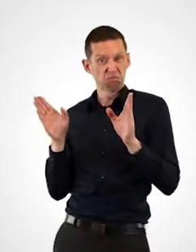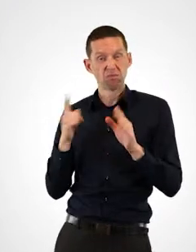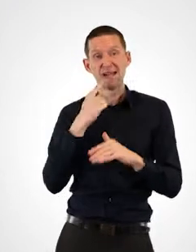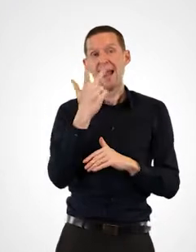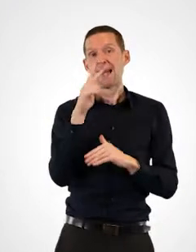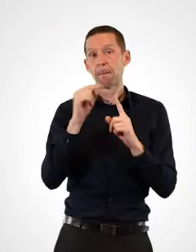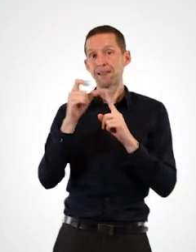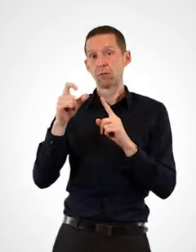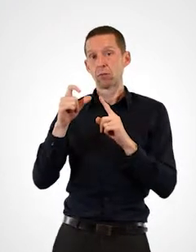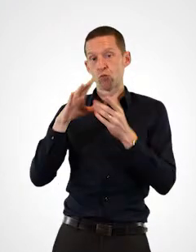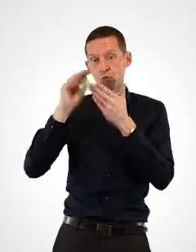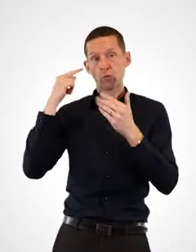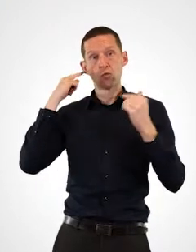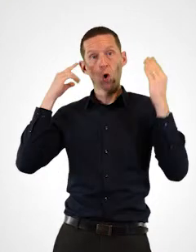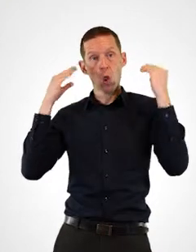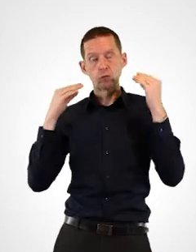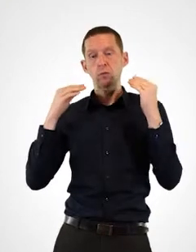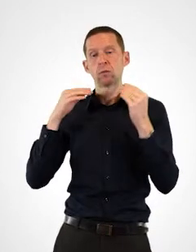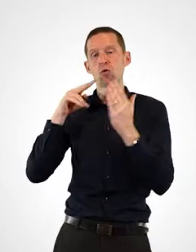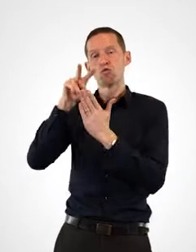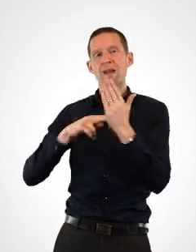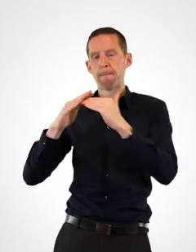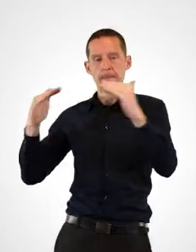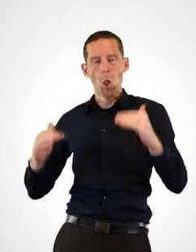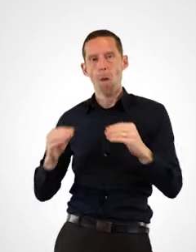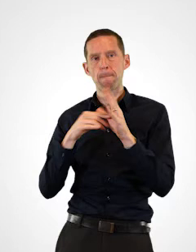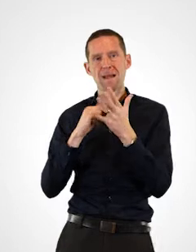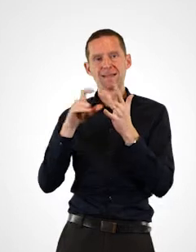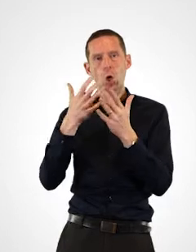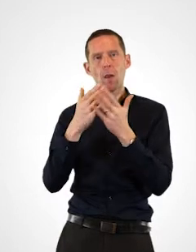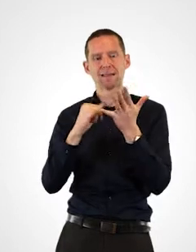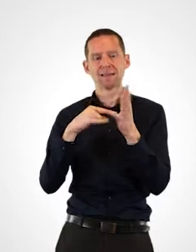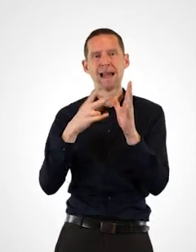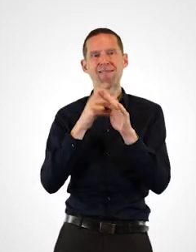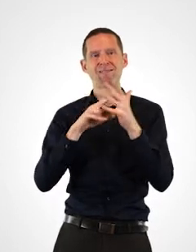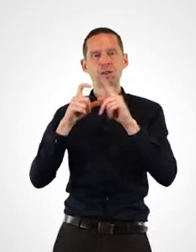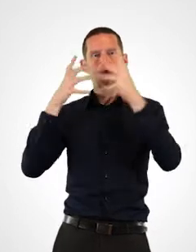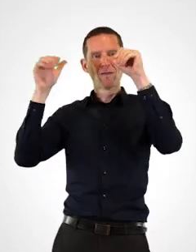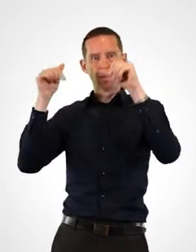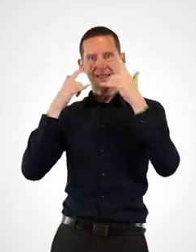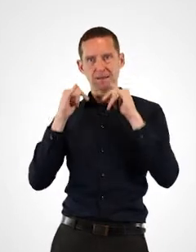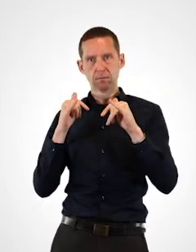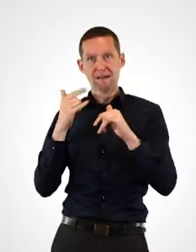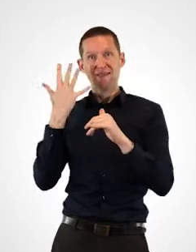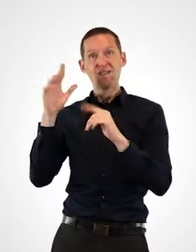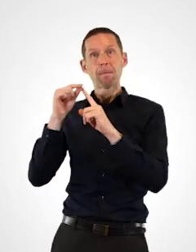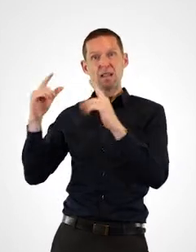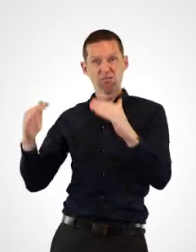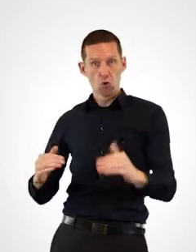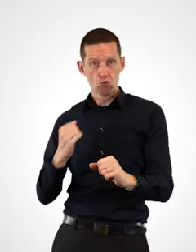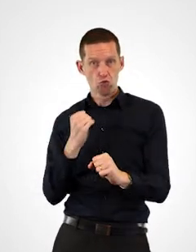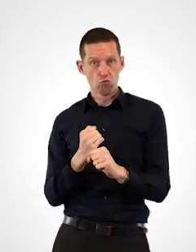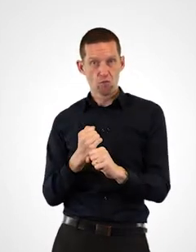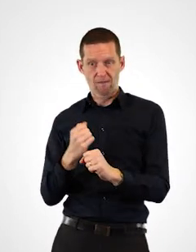80% of students with hearing loss read at a below basic level on the Stanford Achievement Tests, with 50% below a 4th grade level. A 4th grade